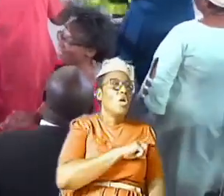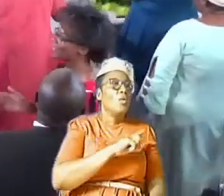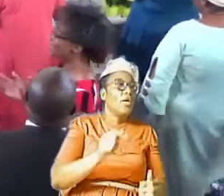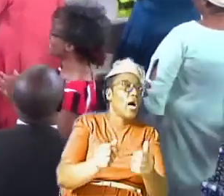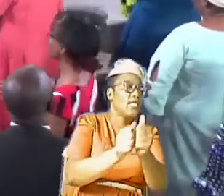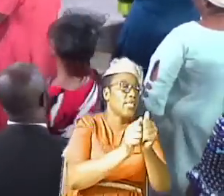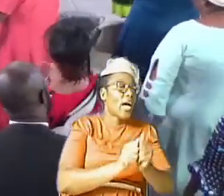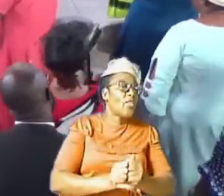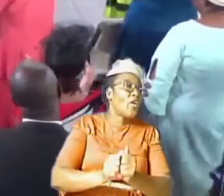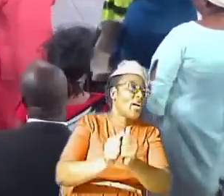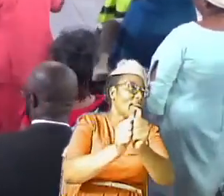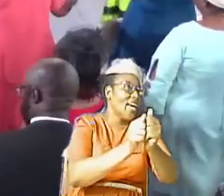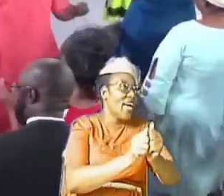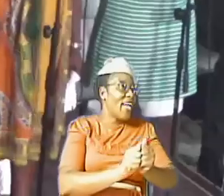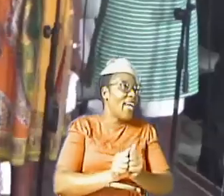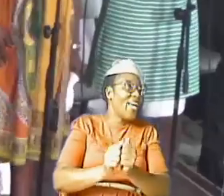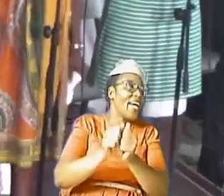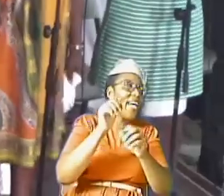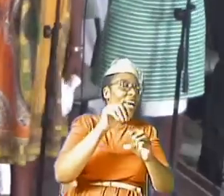Oh, yes.